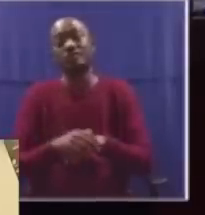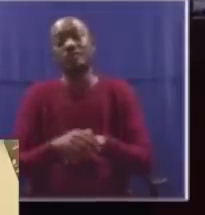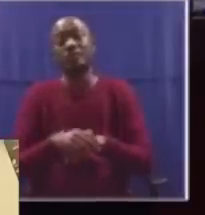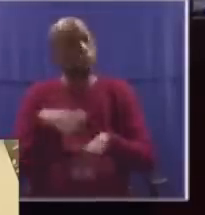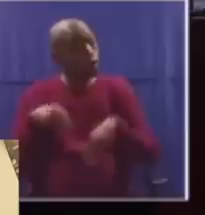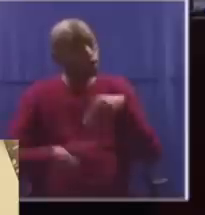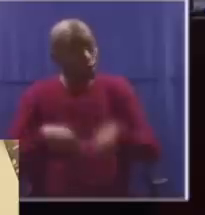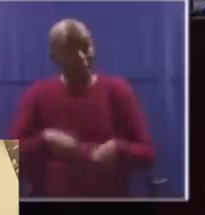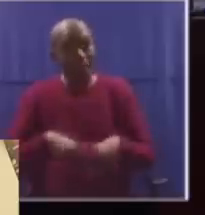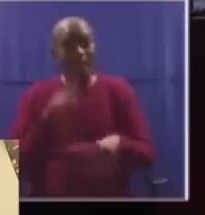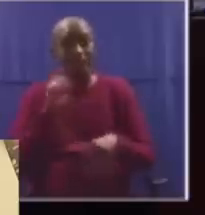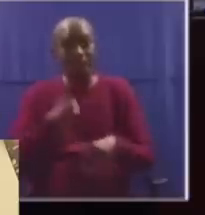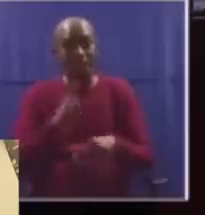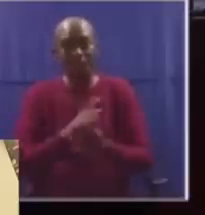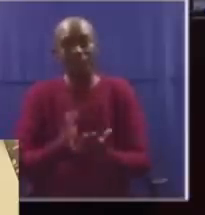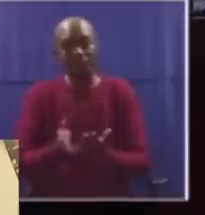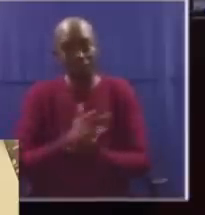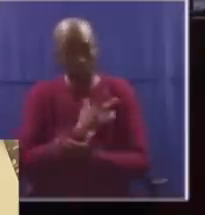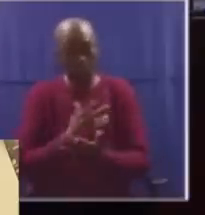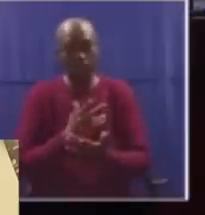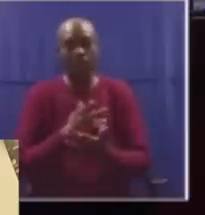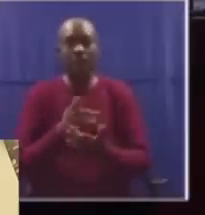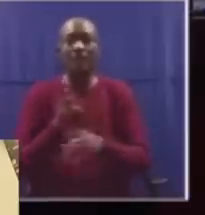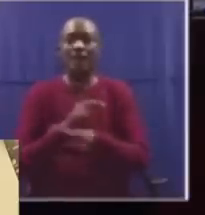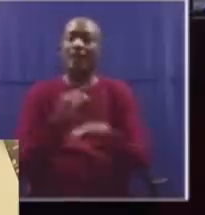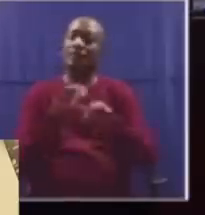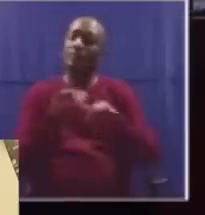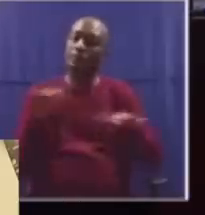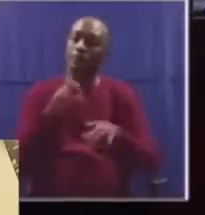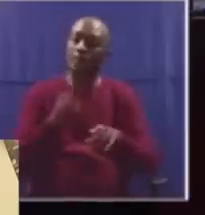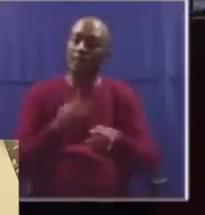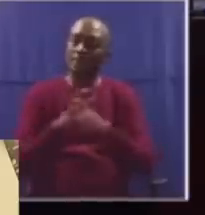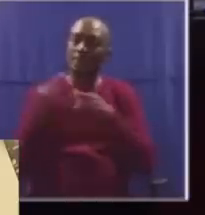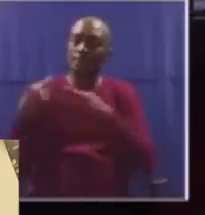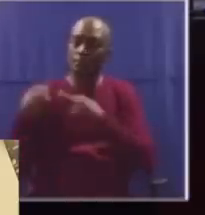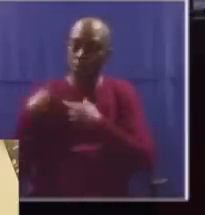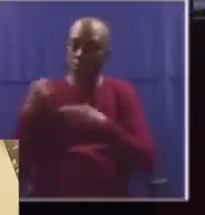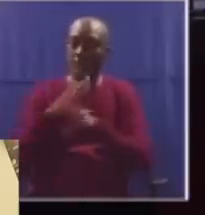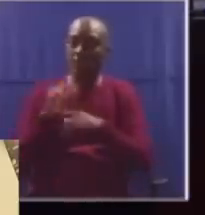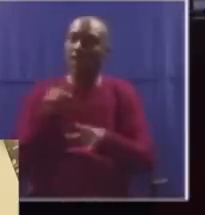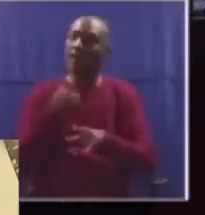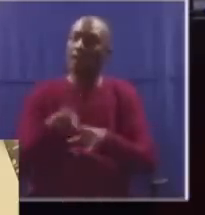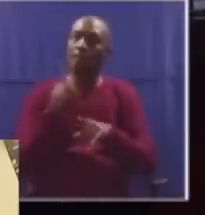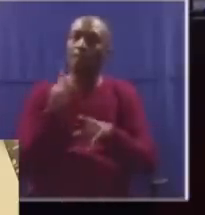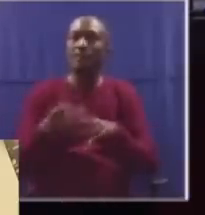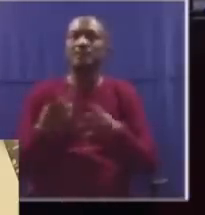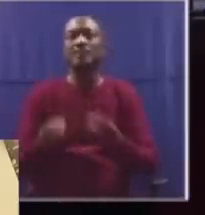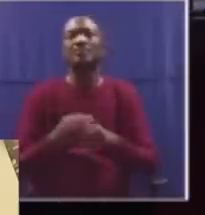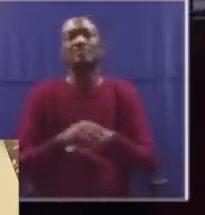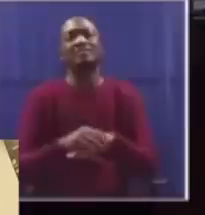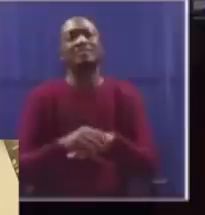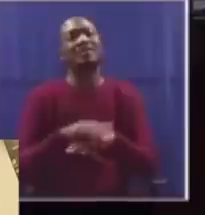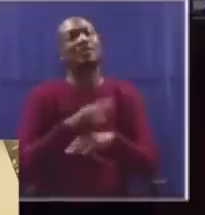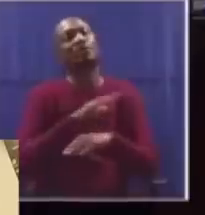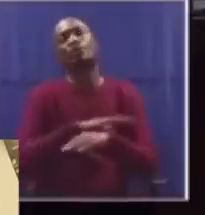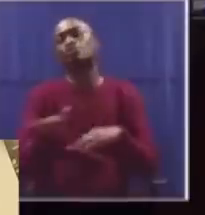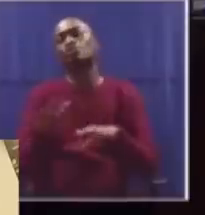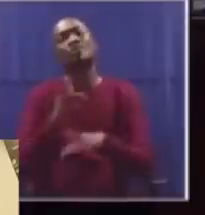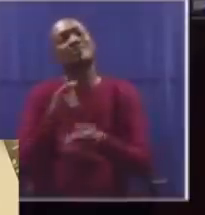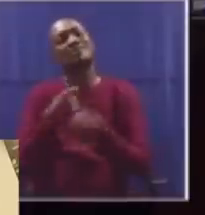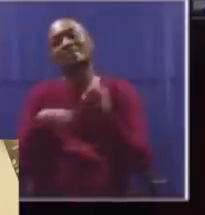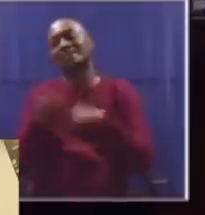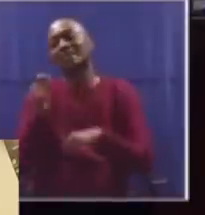and provinces need to have greater accountability where health outcomes are poor. Do not sell a dream